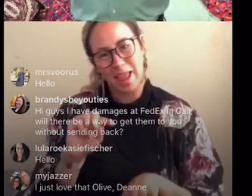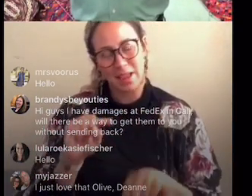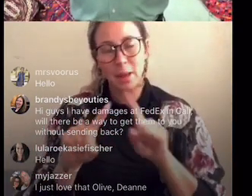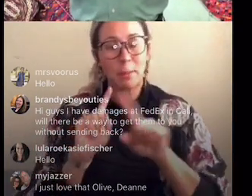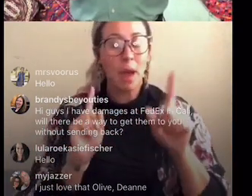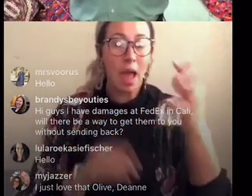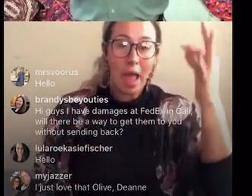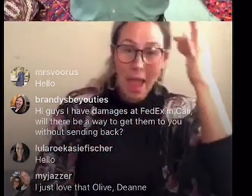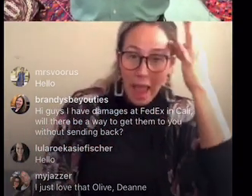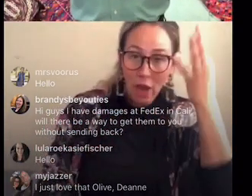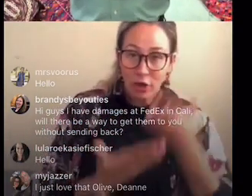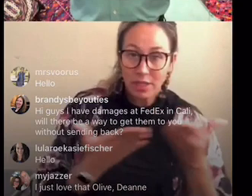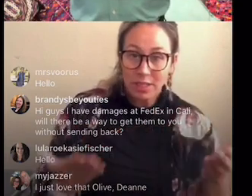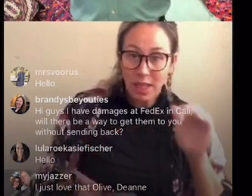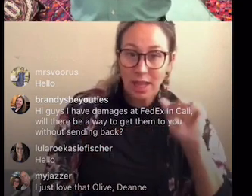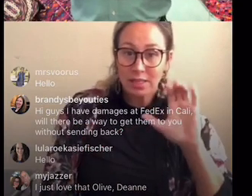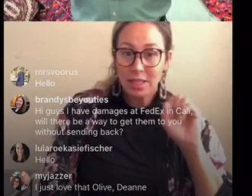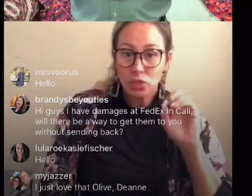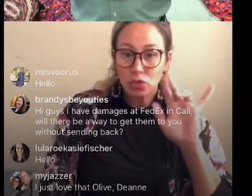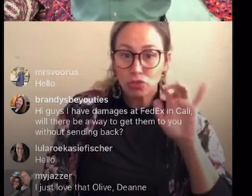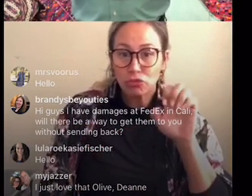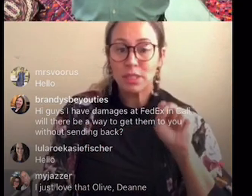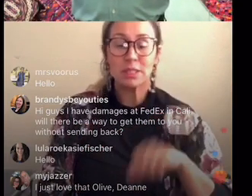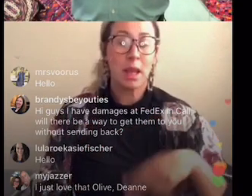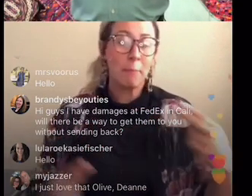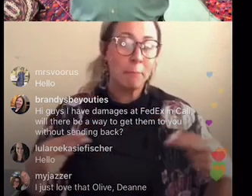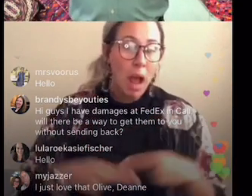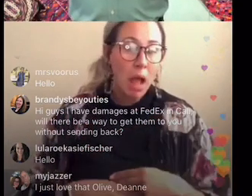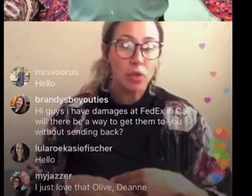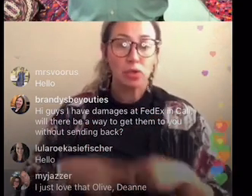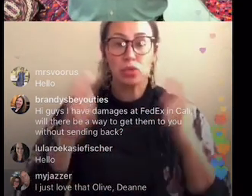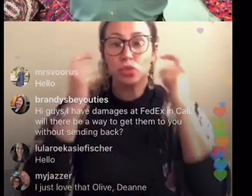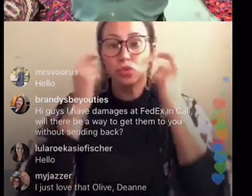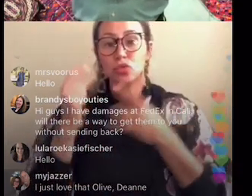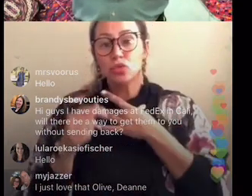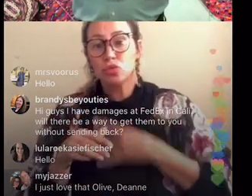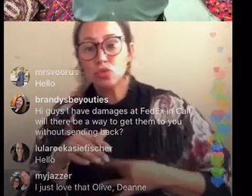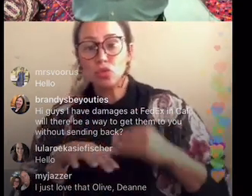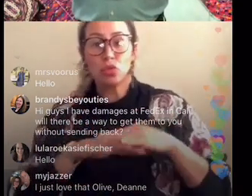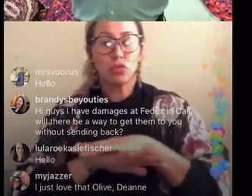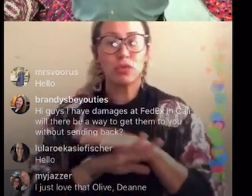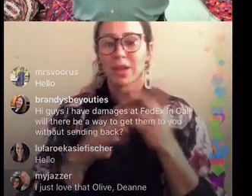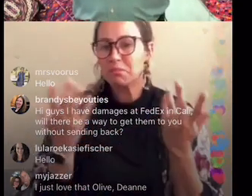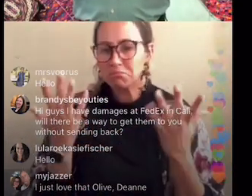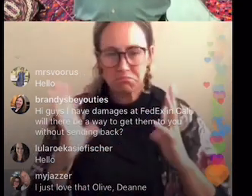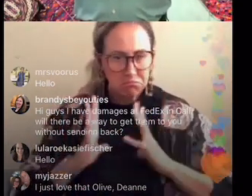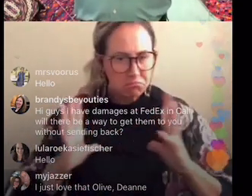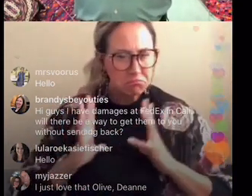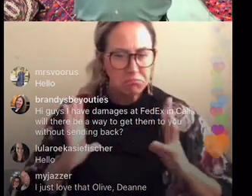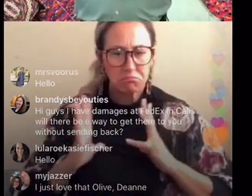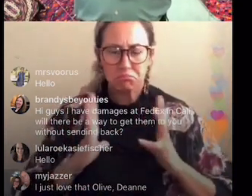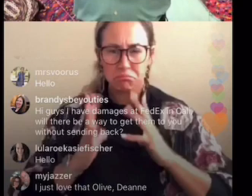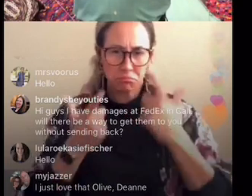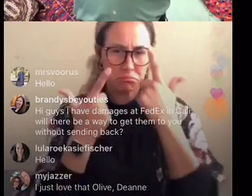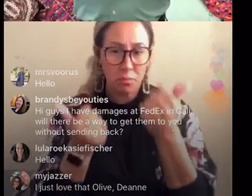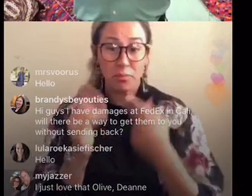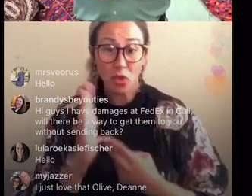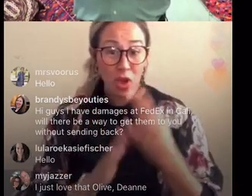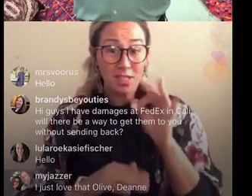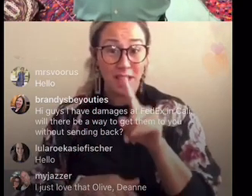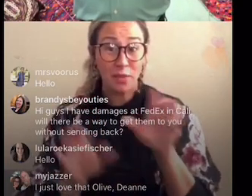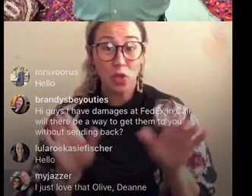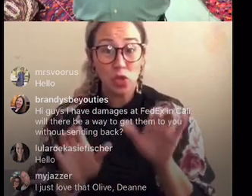hair accessories or belts or jewelry, or quite honestly, even if you're doing